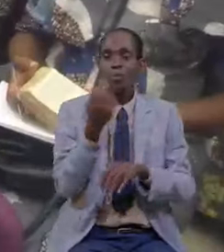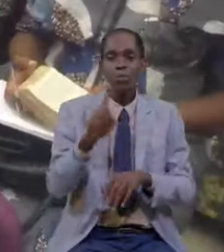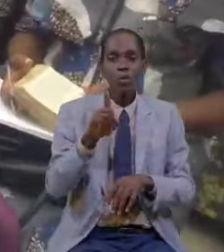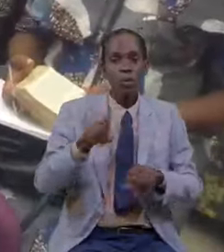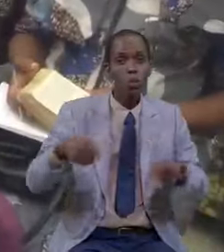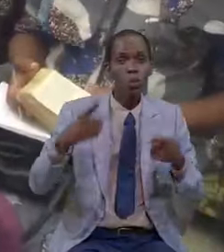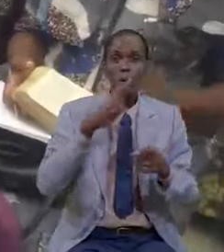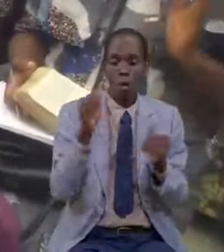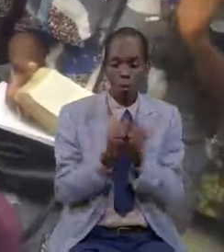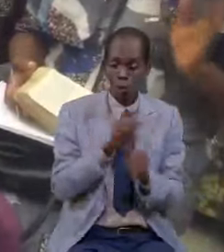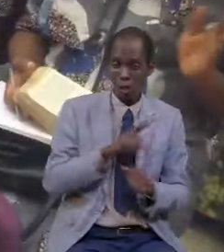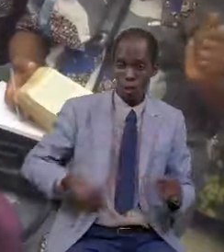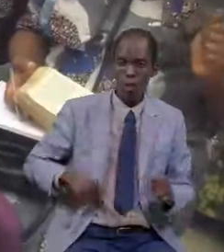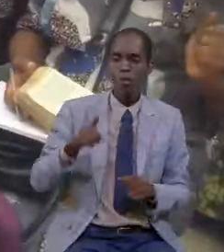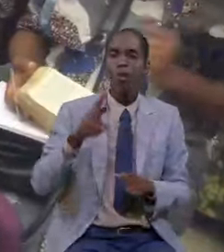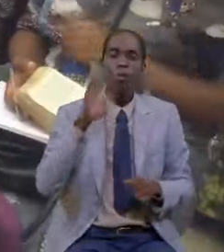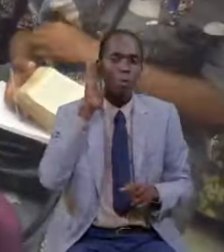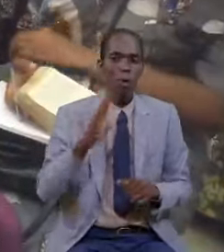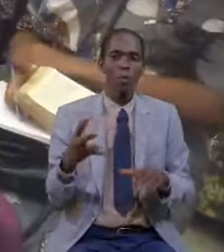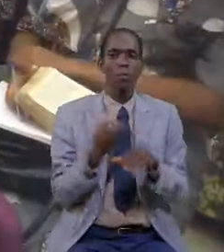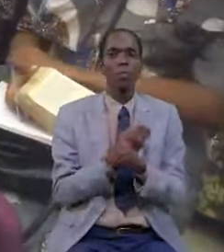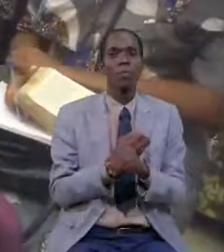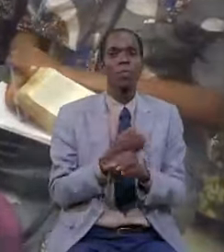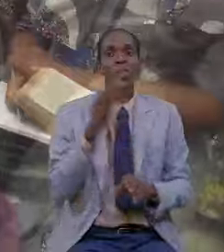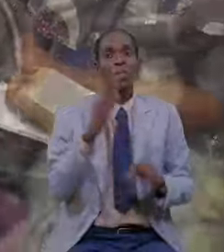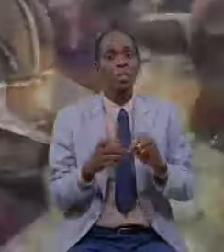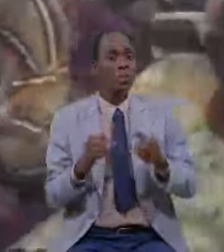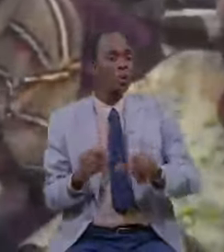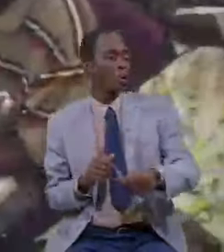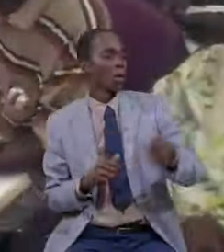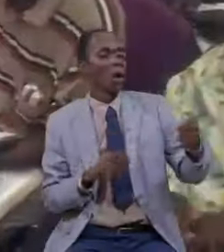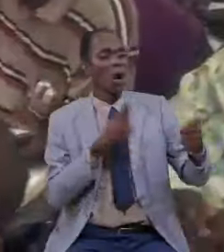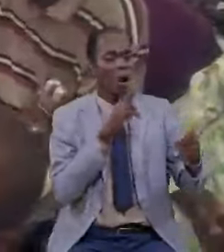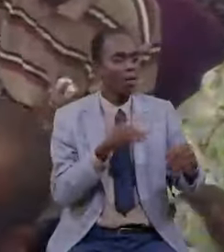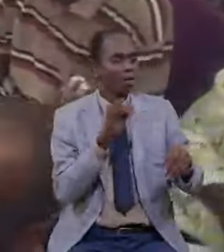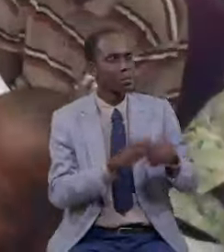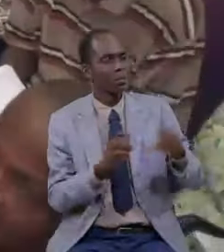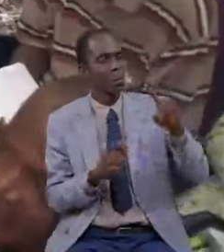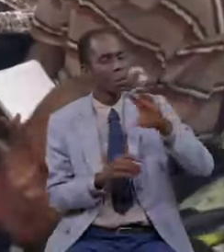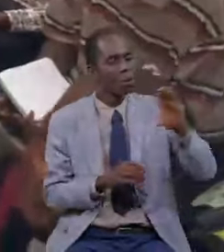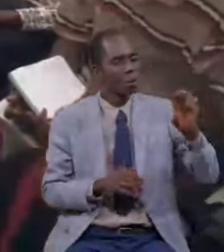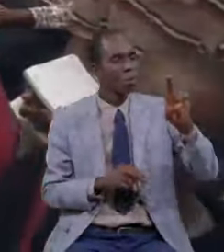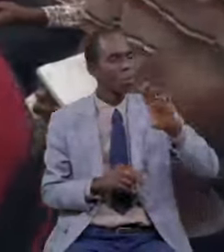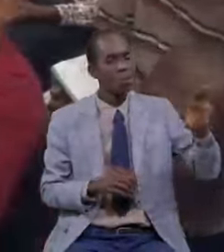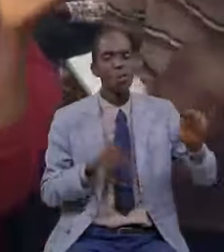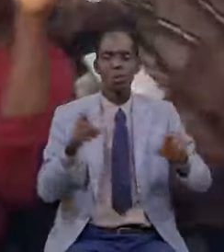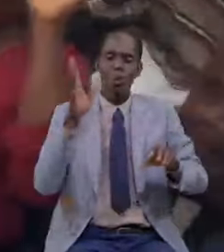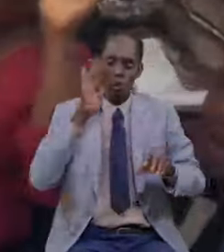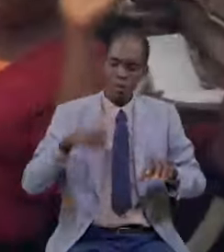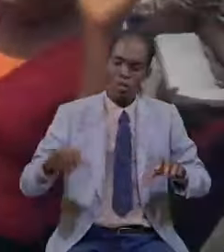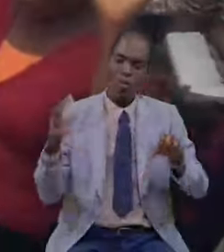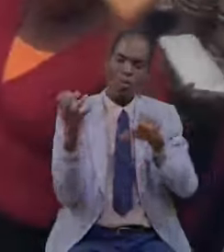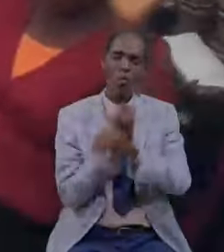the majority. Even if the others are up to their hundreds, you're still in the majority in Jesus'